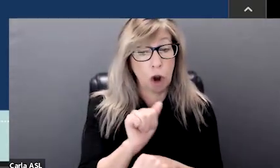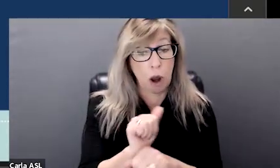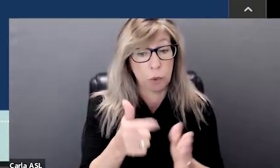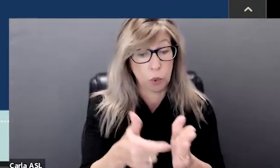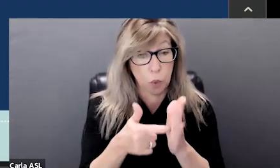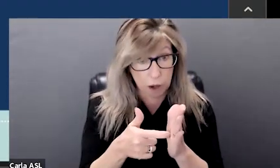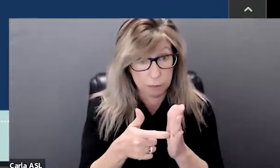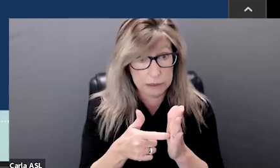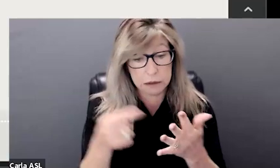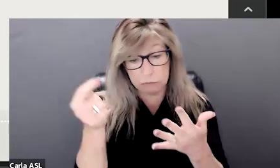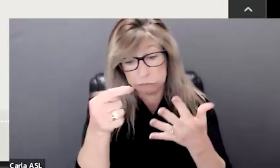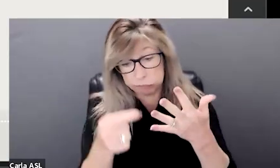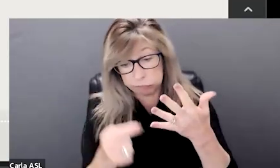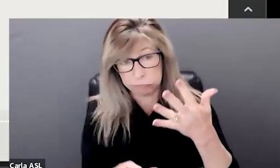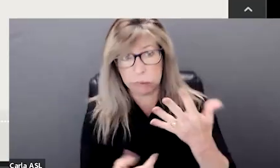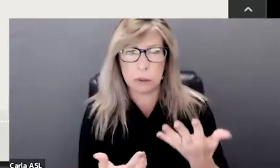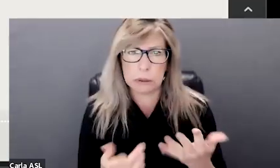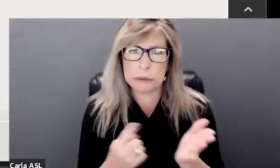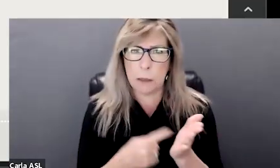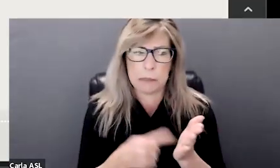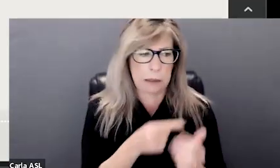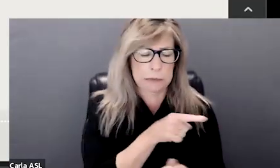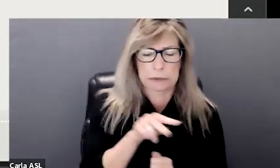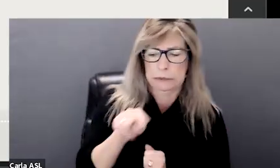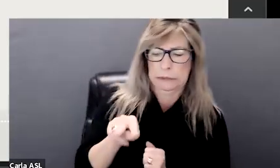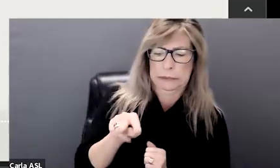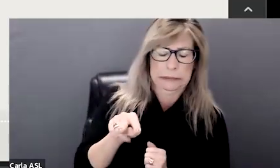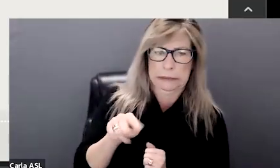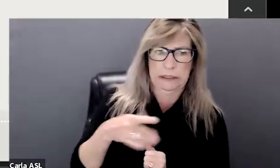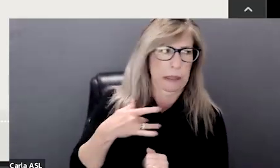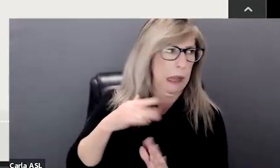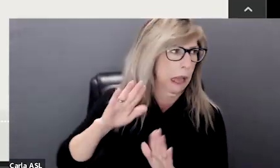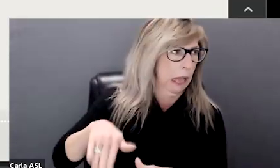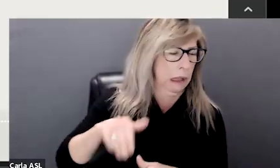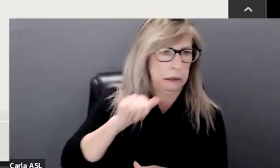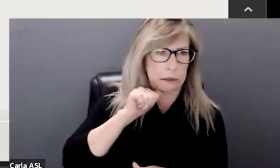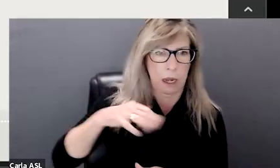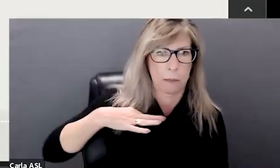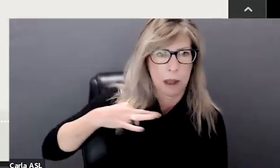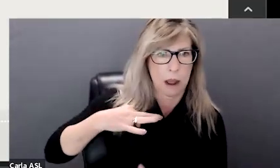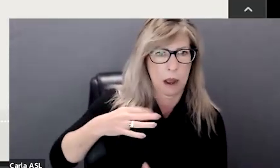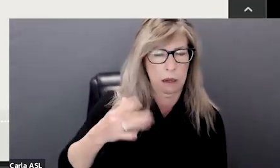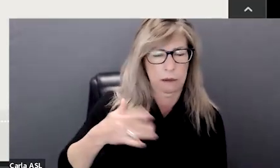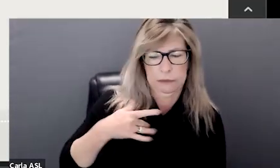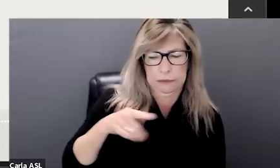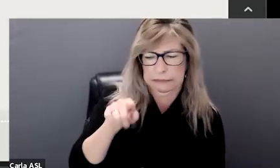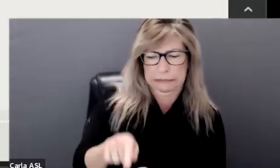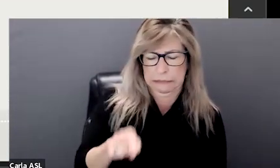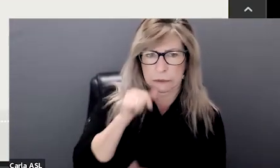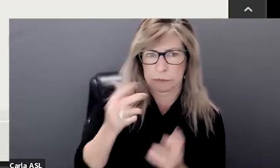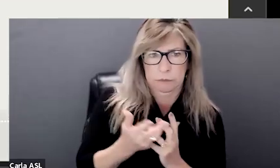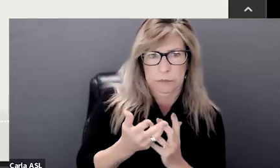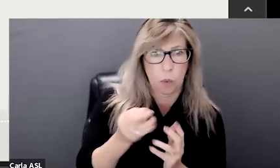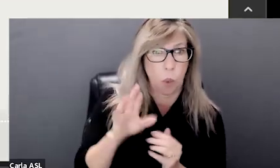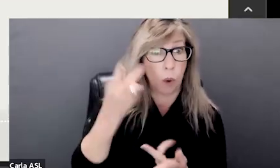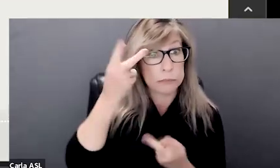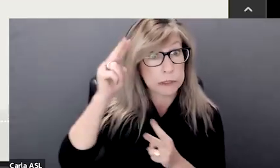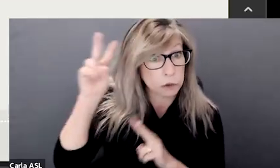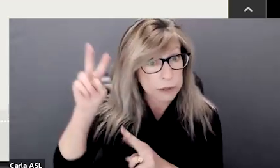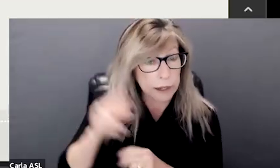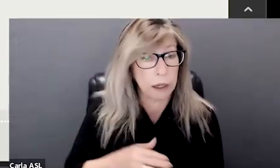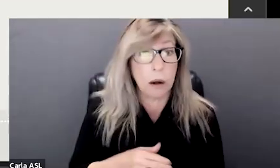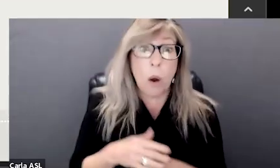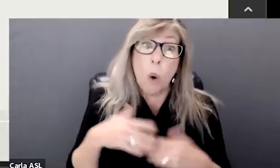dissuade them from applying because they misunderstand actual role demands, or they may feel preemptively excluded. And we referred to that earlier when we talked